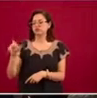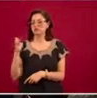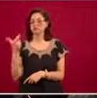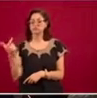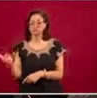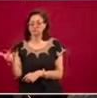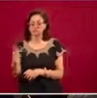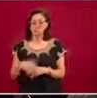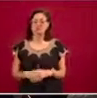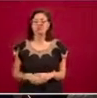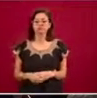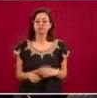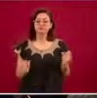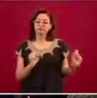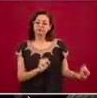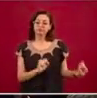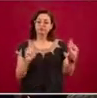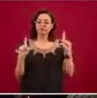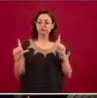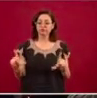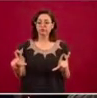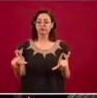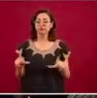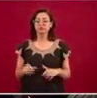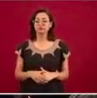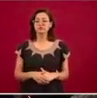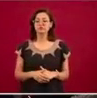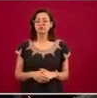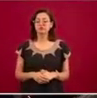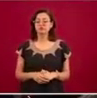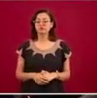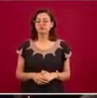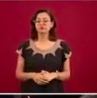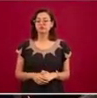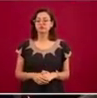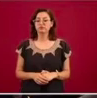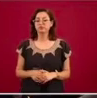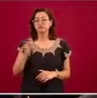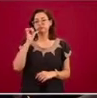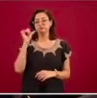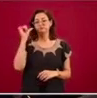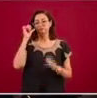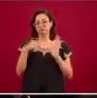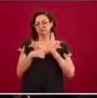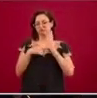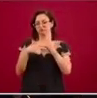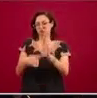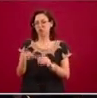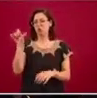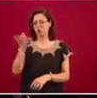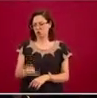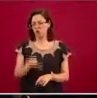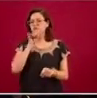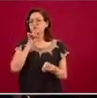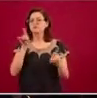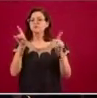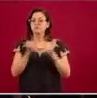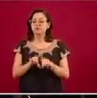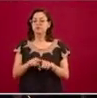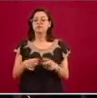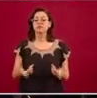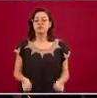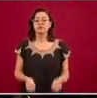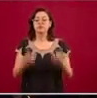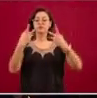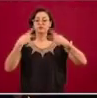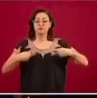This is 237 that are in this situation. Now let's take a look at this chart that we started showing